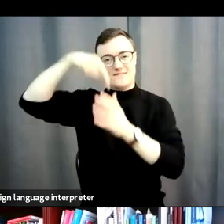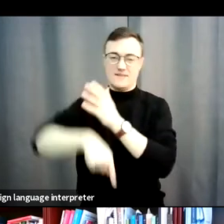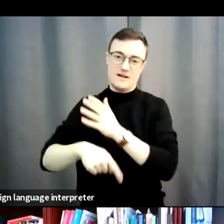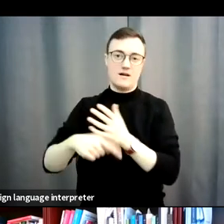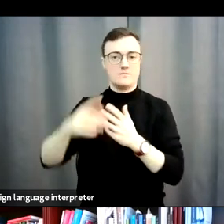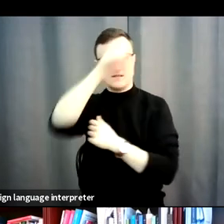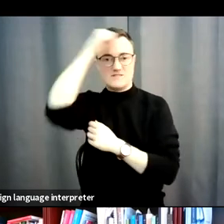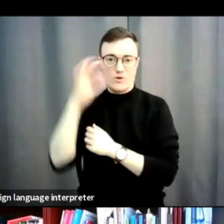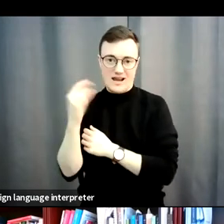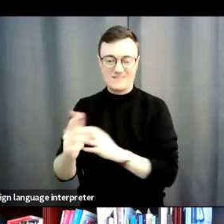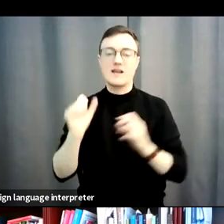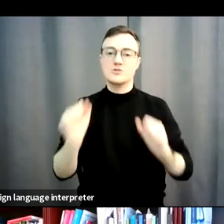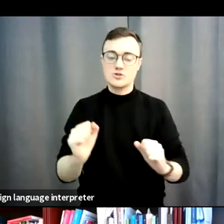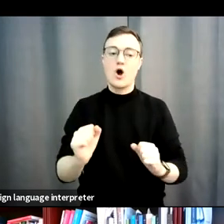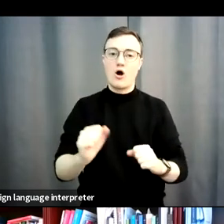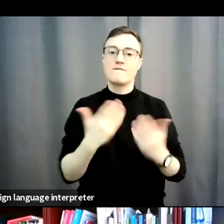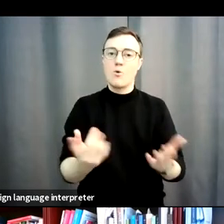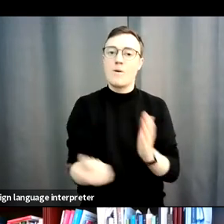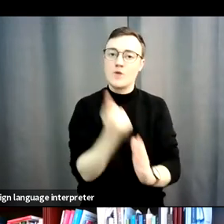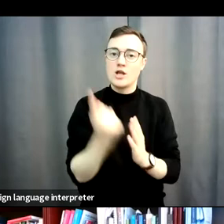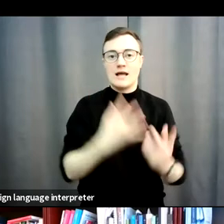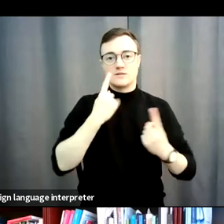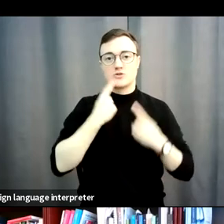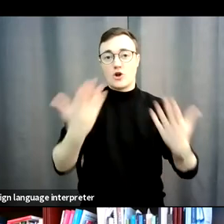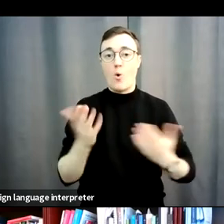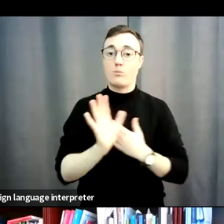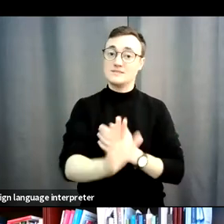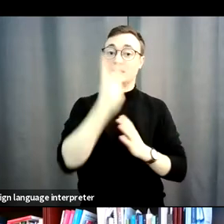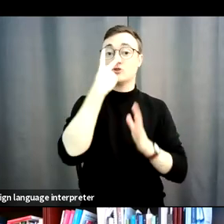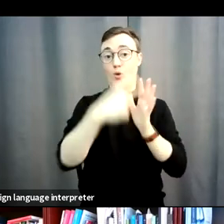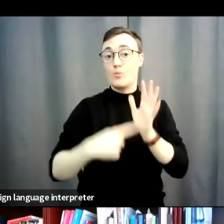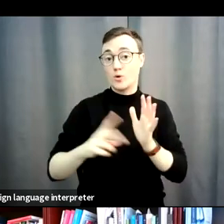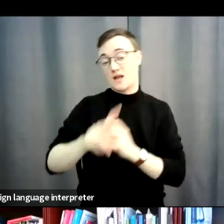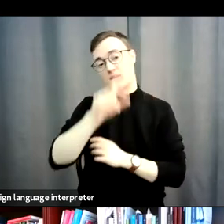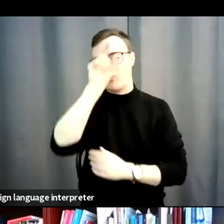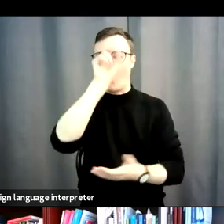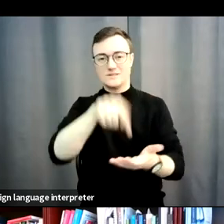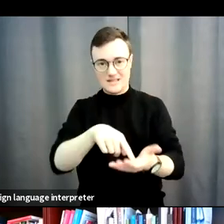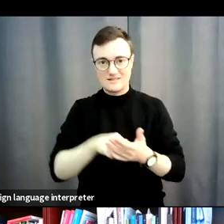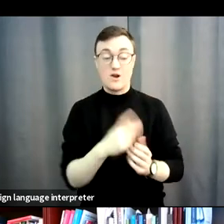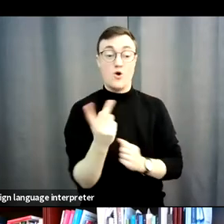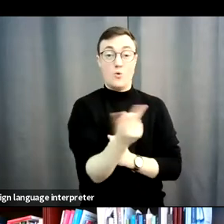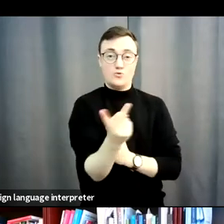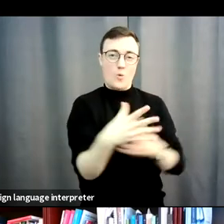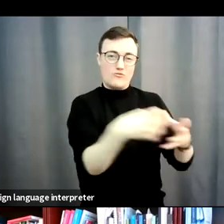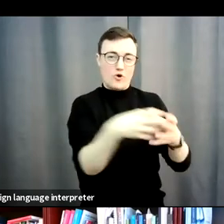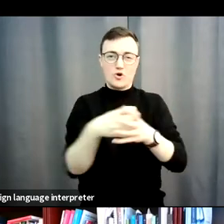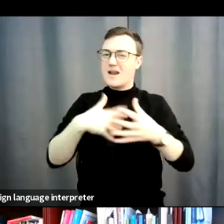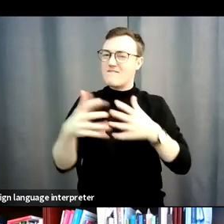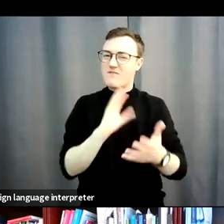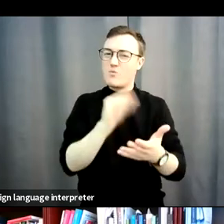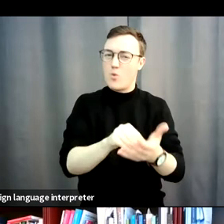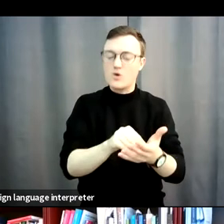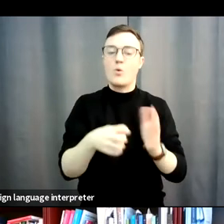to express their will and preferences. And those two groups are mentioned particularly because they are